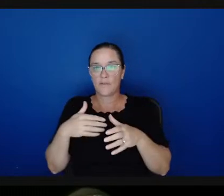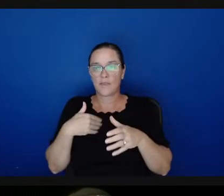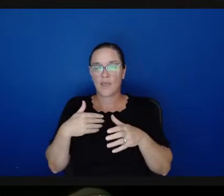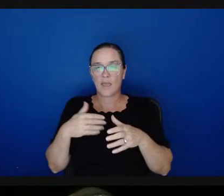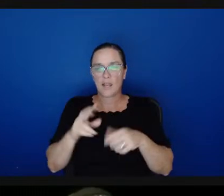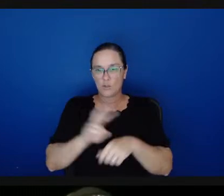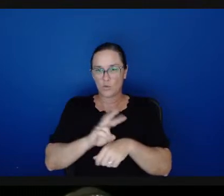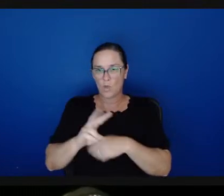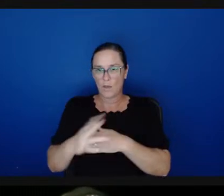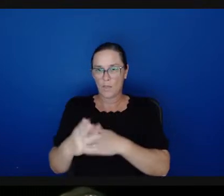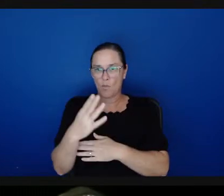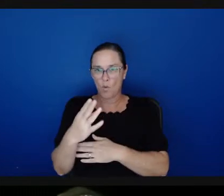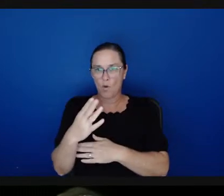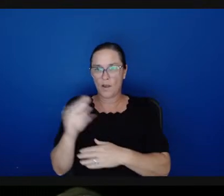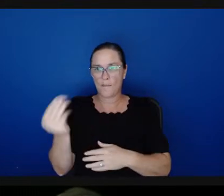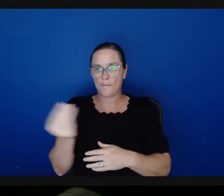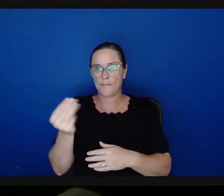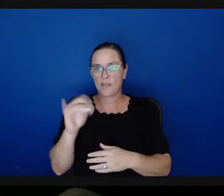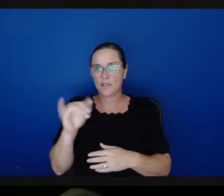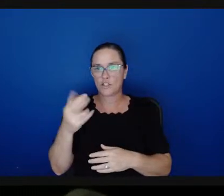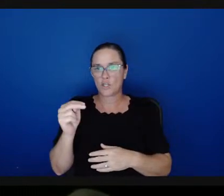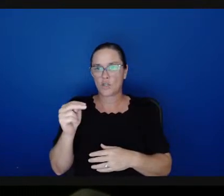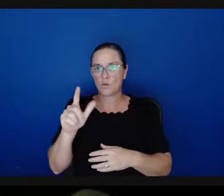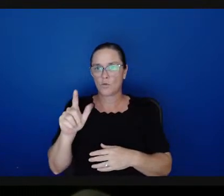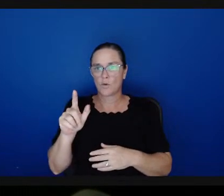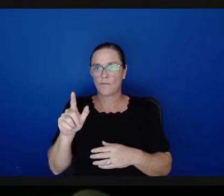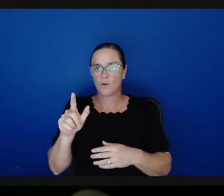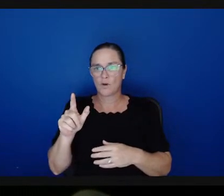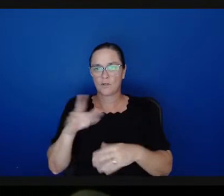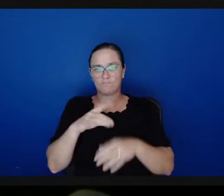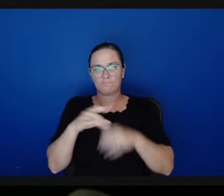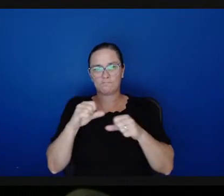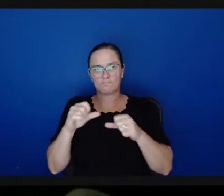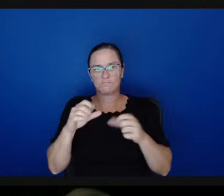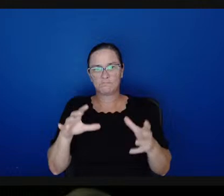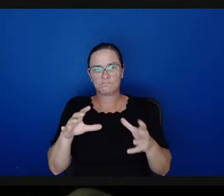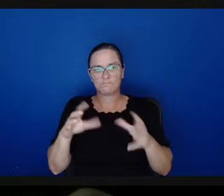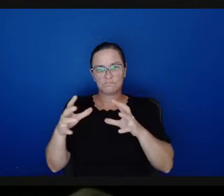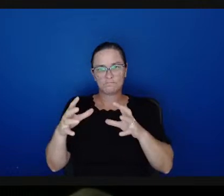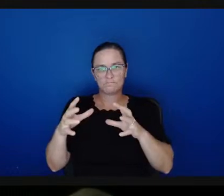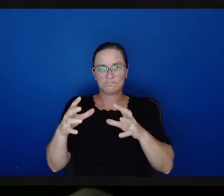in the morning on Monday. Well, they say Monday, the 21st.